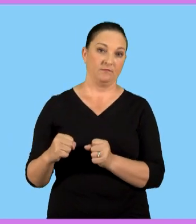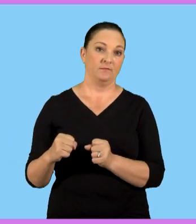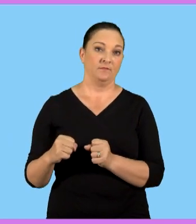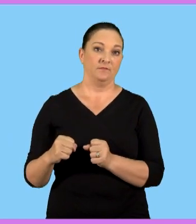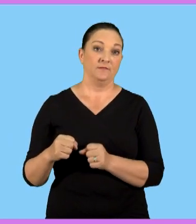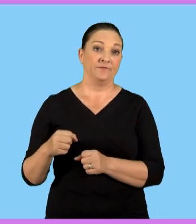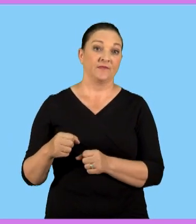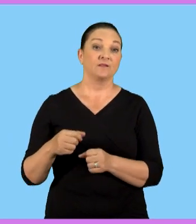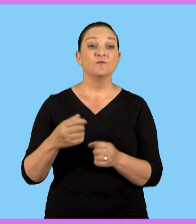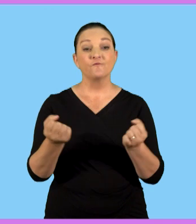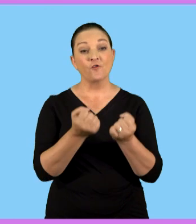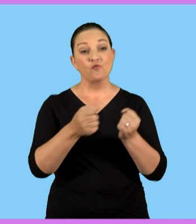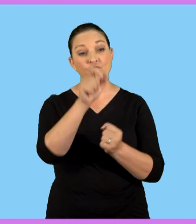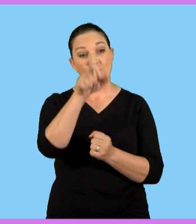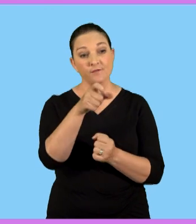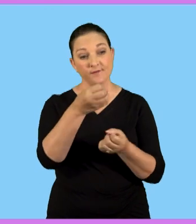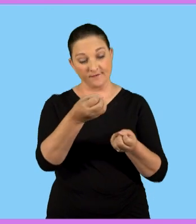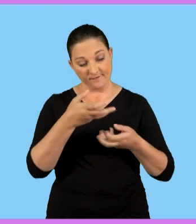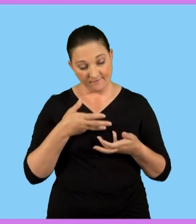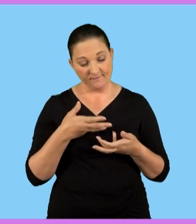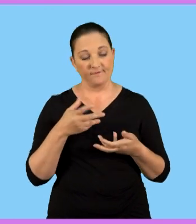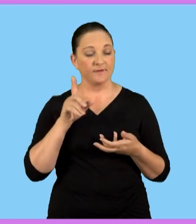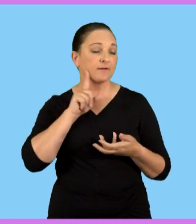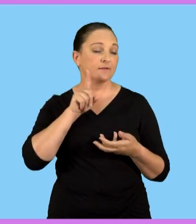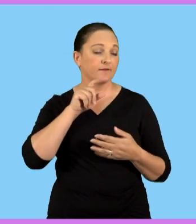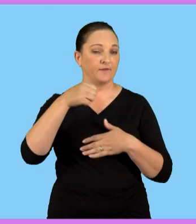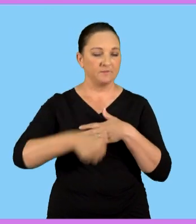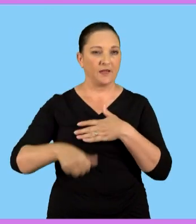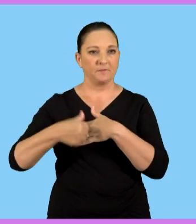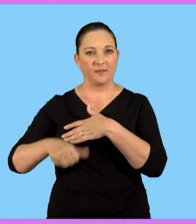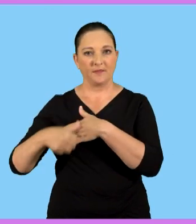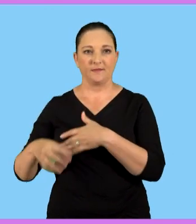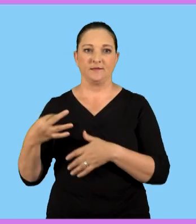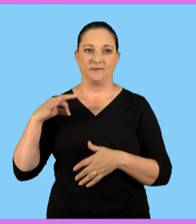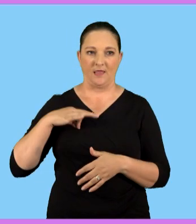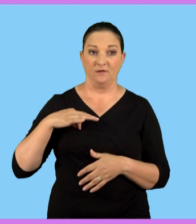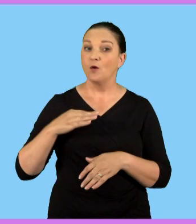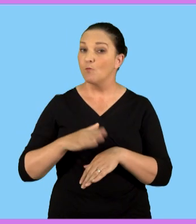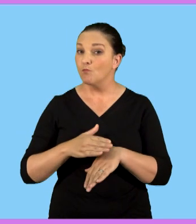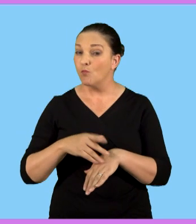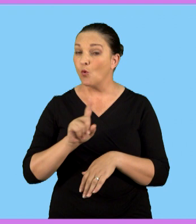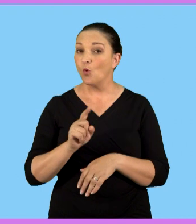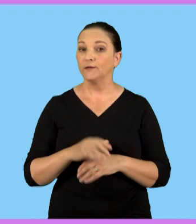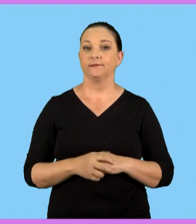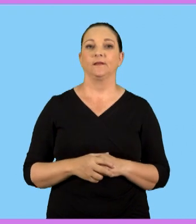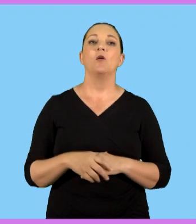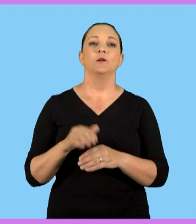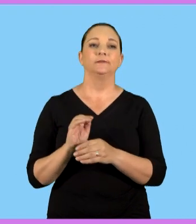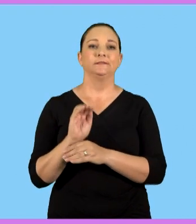received by the employee for services rendered. Right, what else was there?